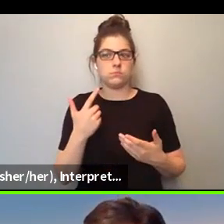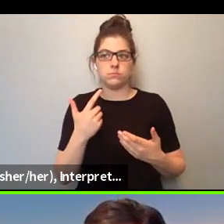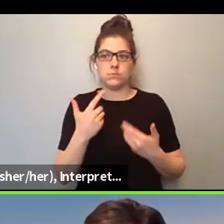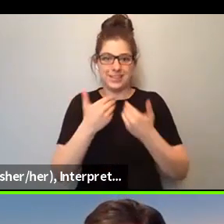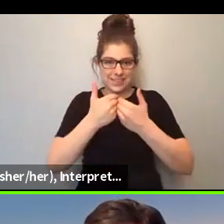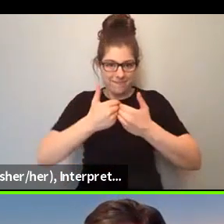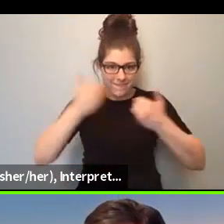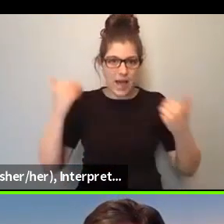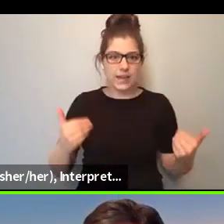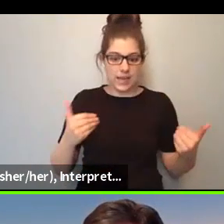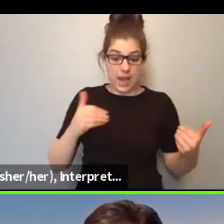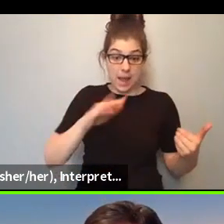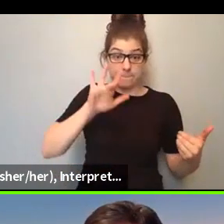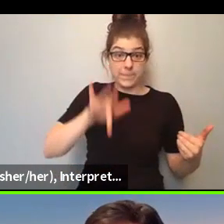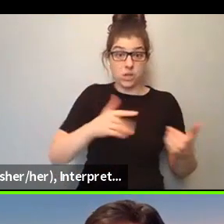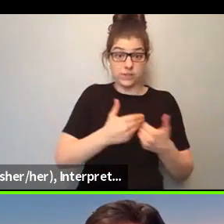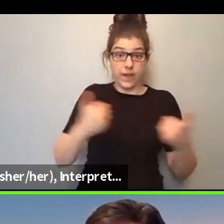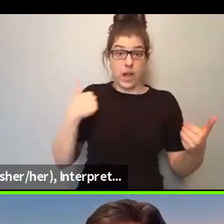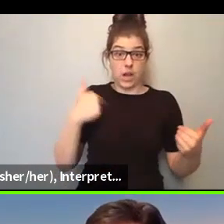system.